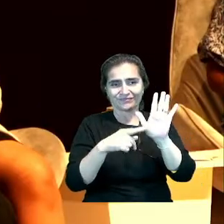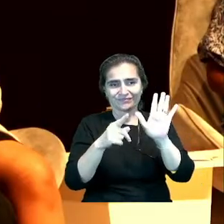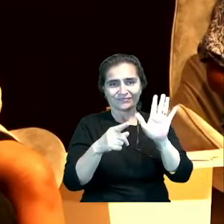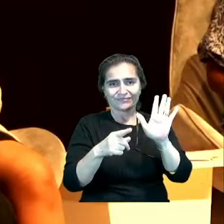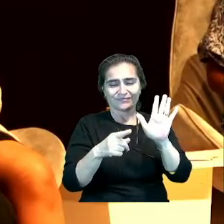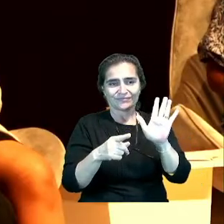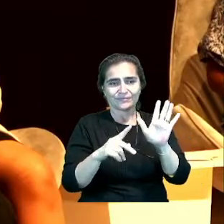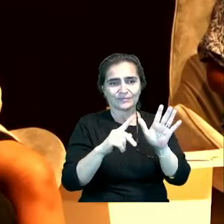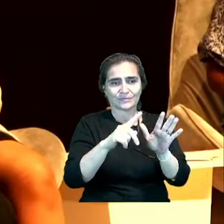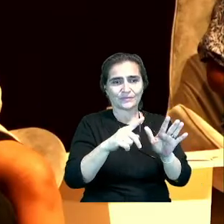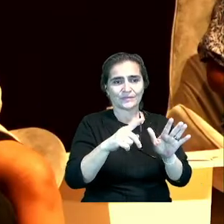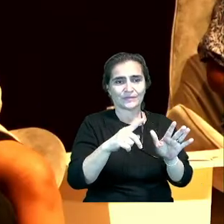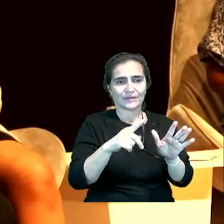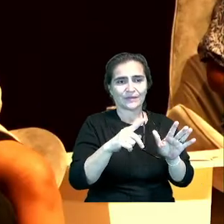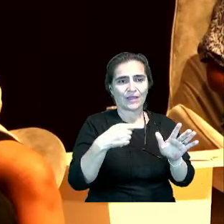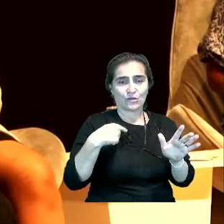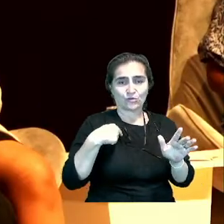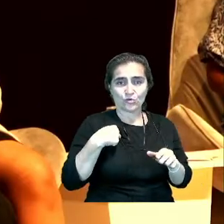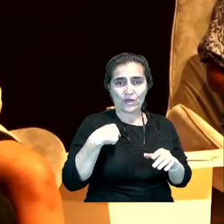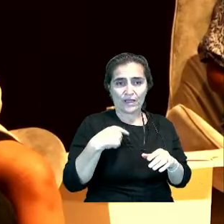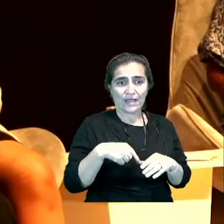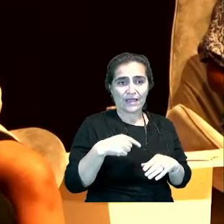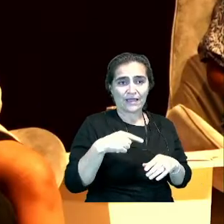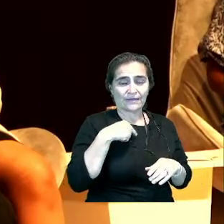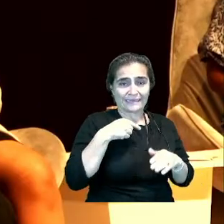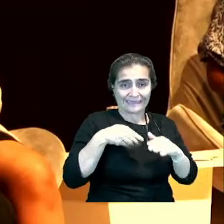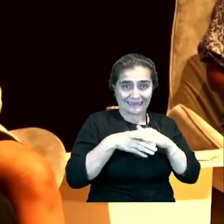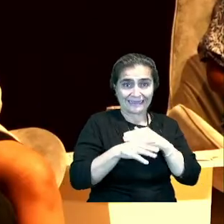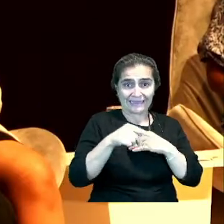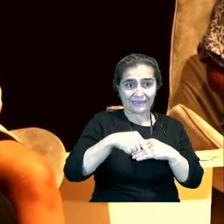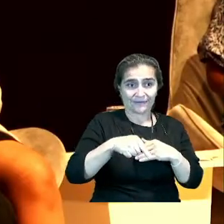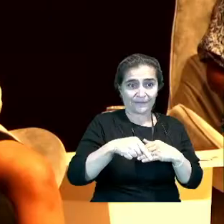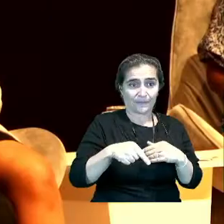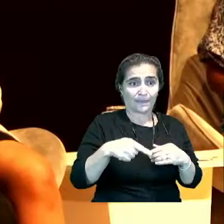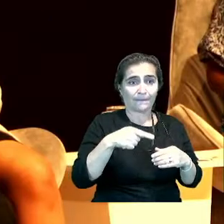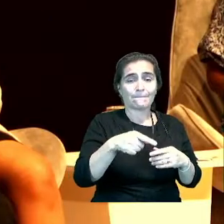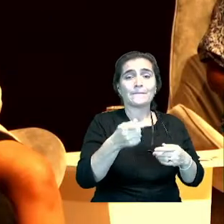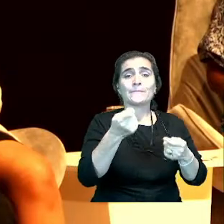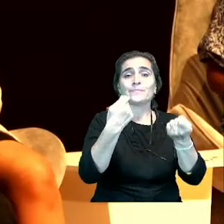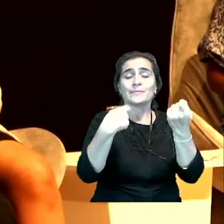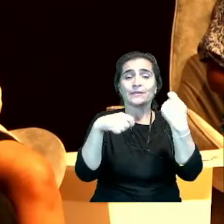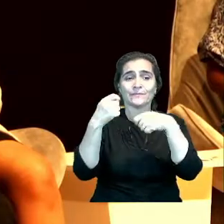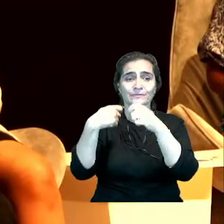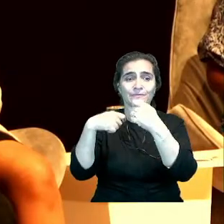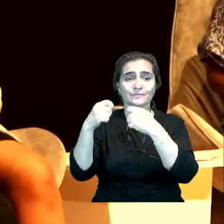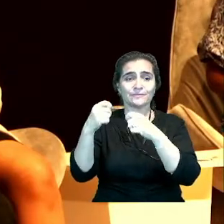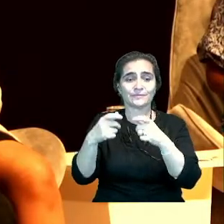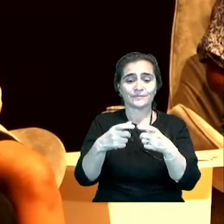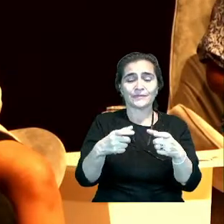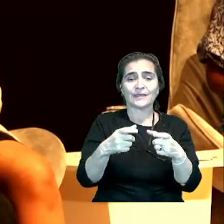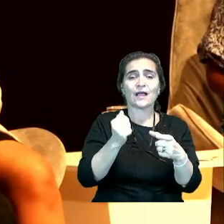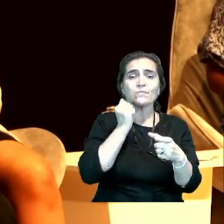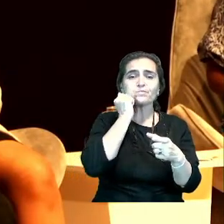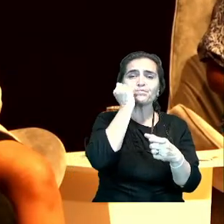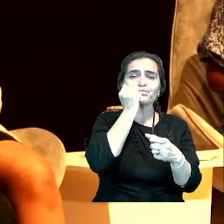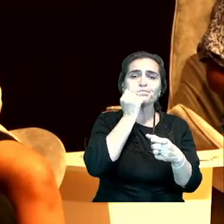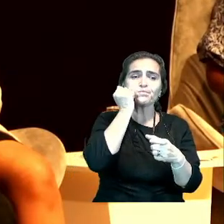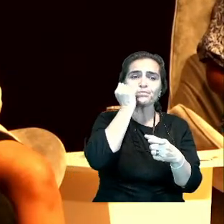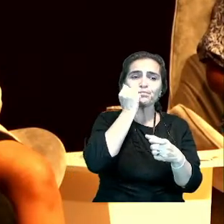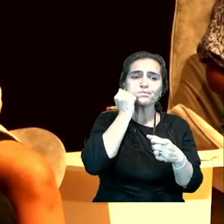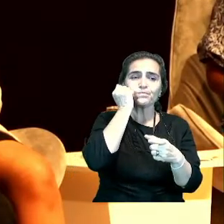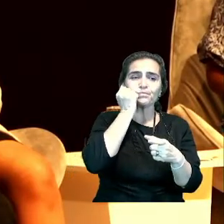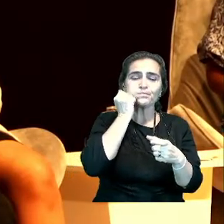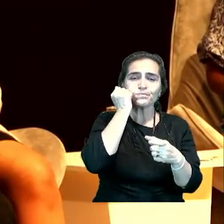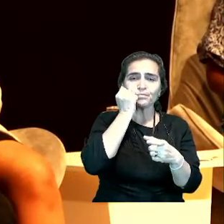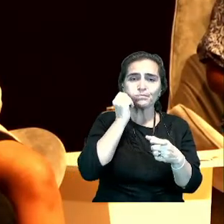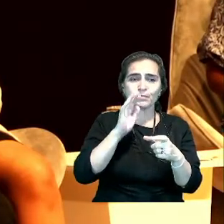product from a couple of girls that I came across when I was getting here, and they're promoting soaps